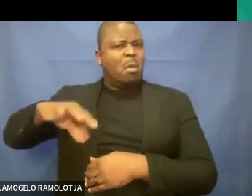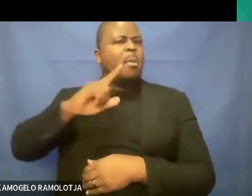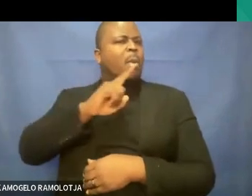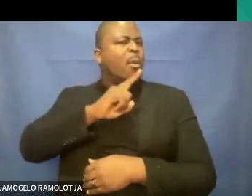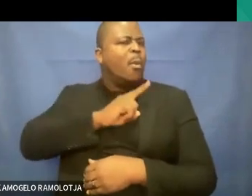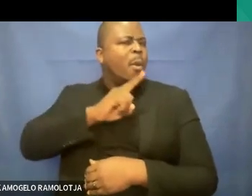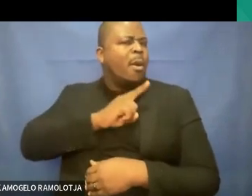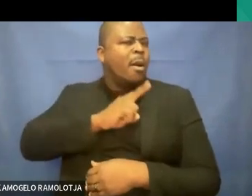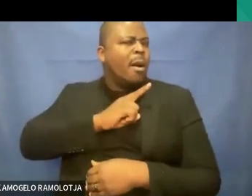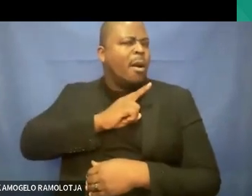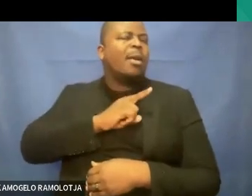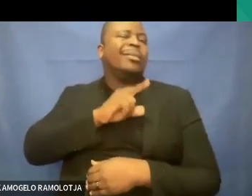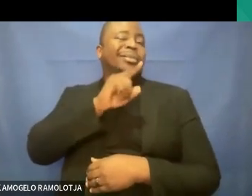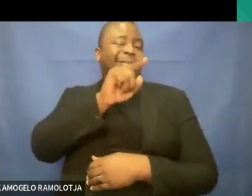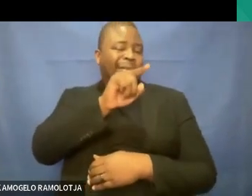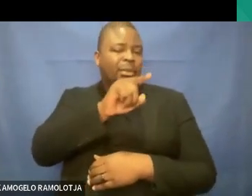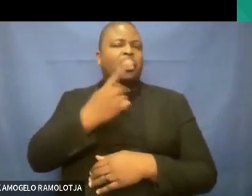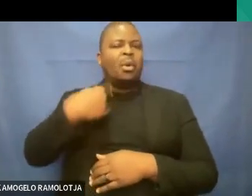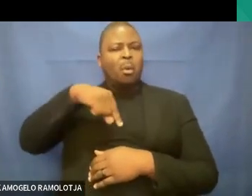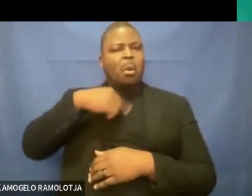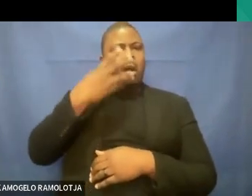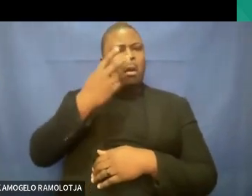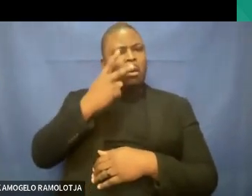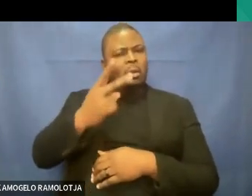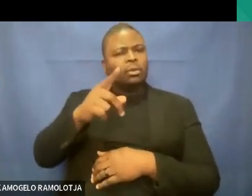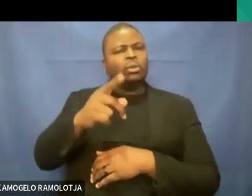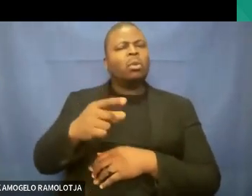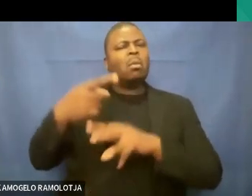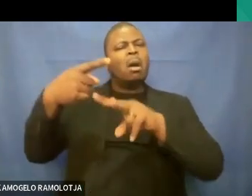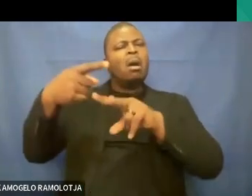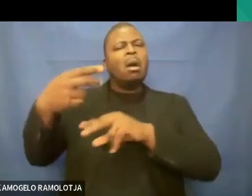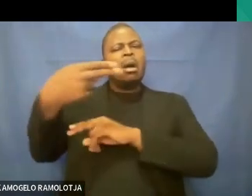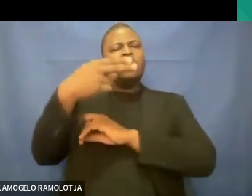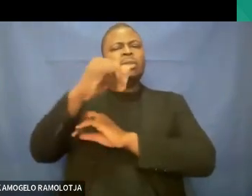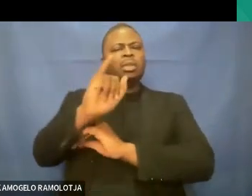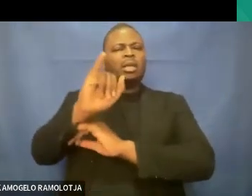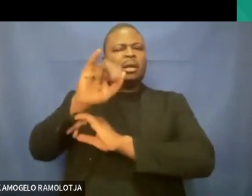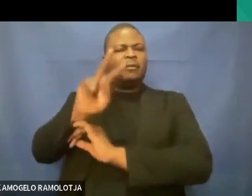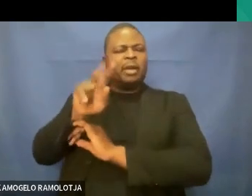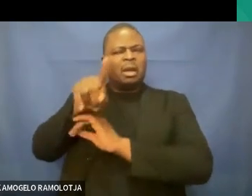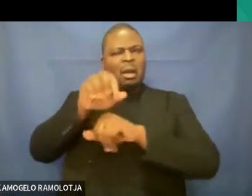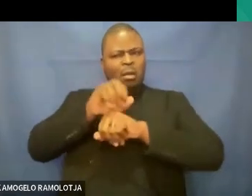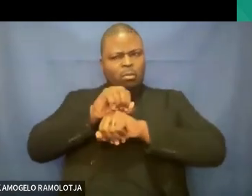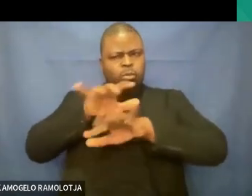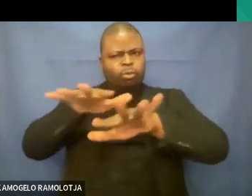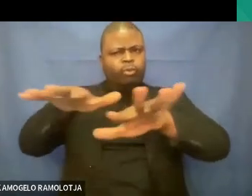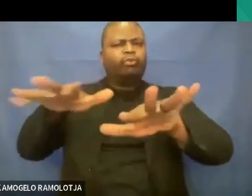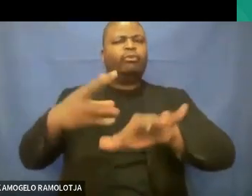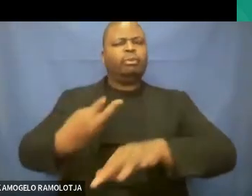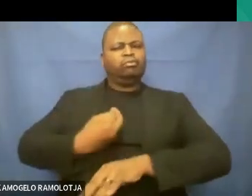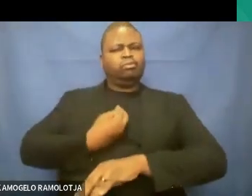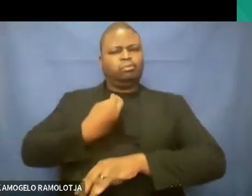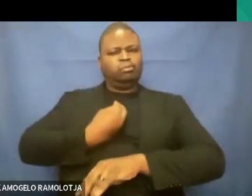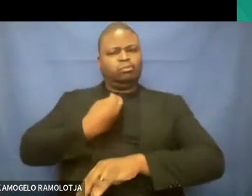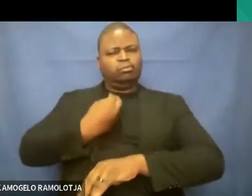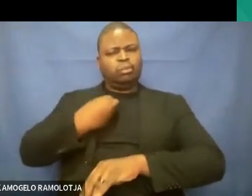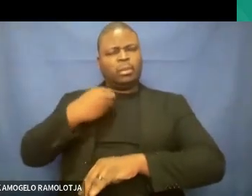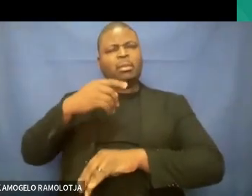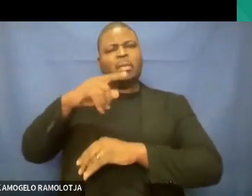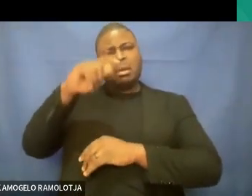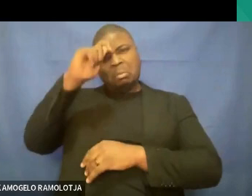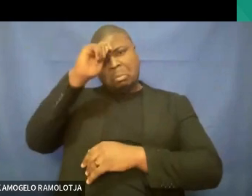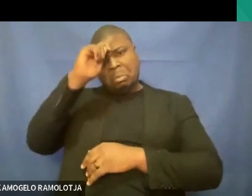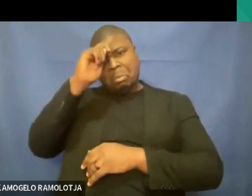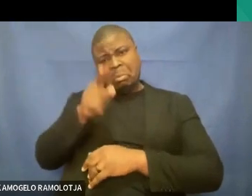lot of HIV among adolescent boys and young men. And there are some of the things that contribute to